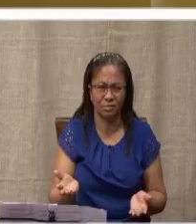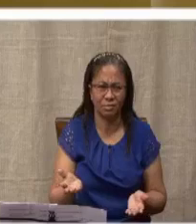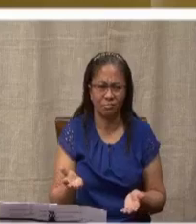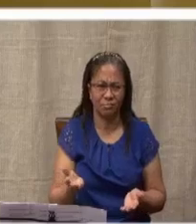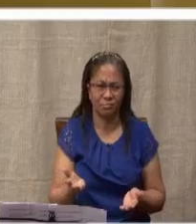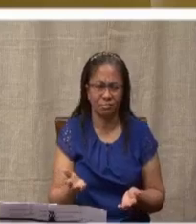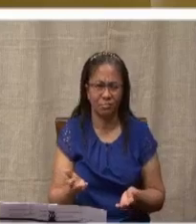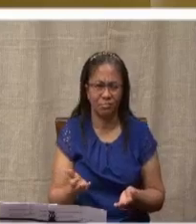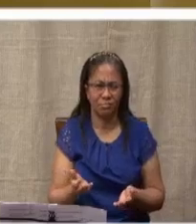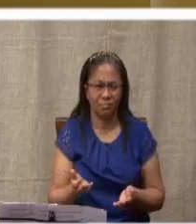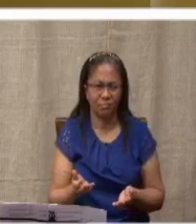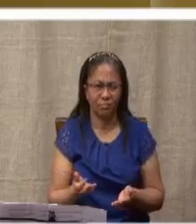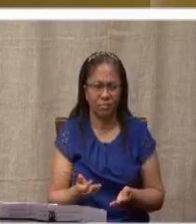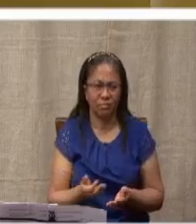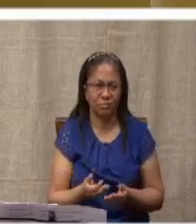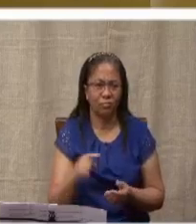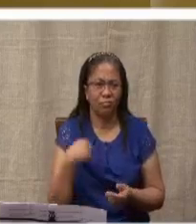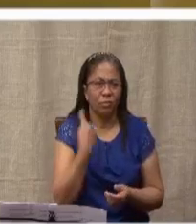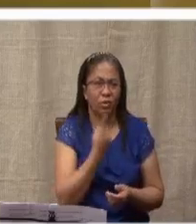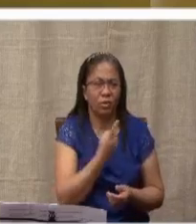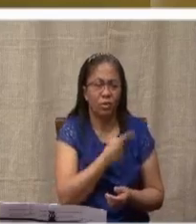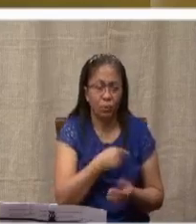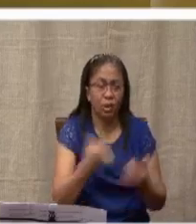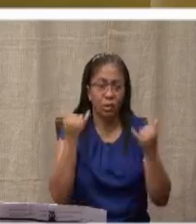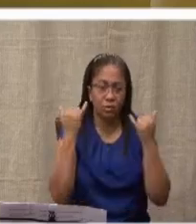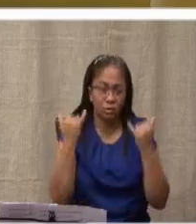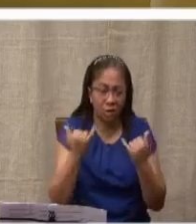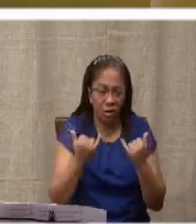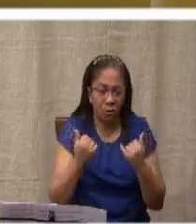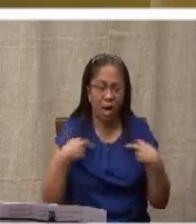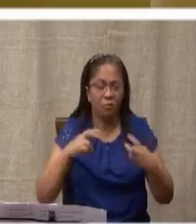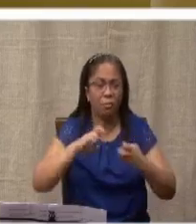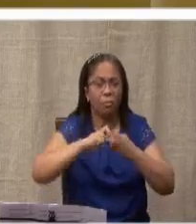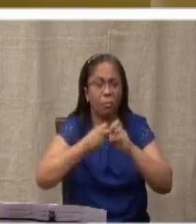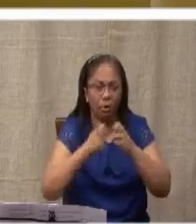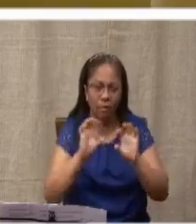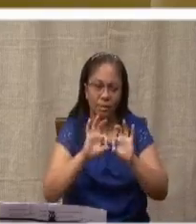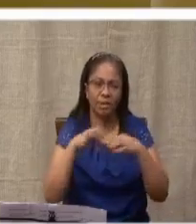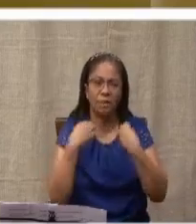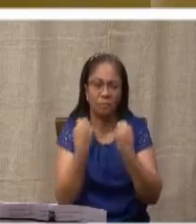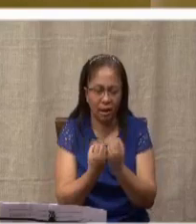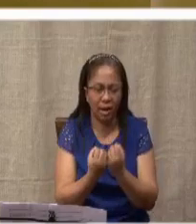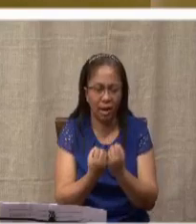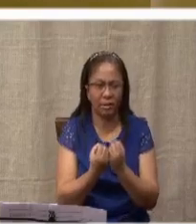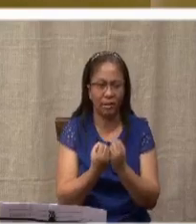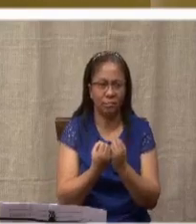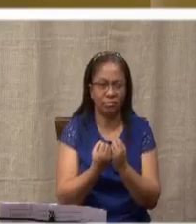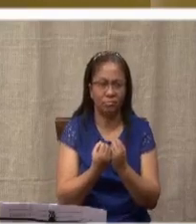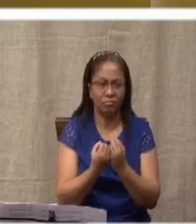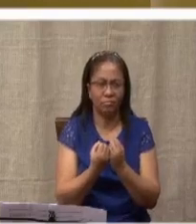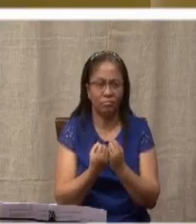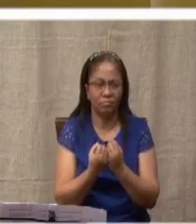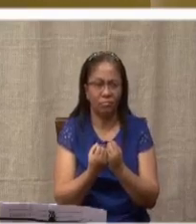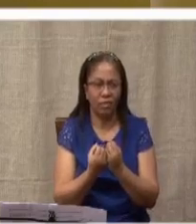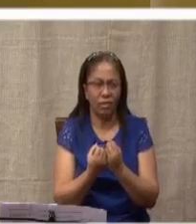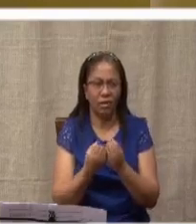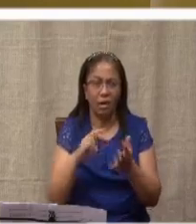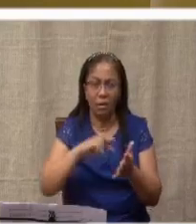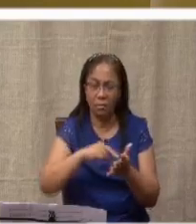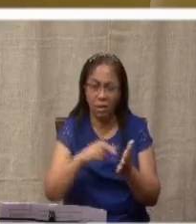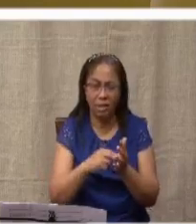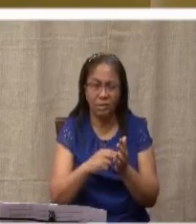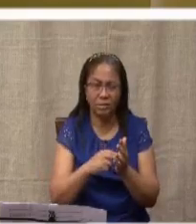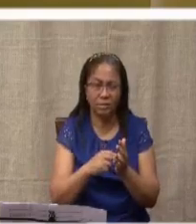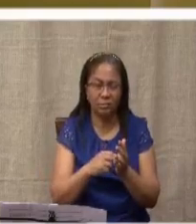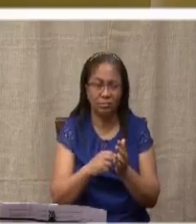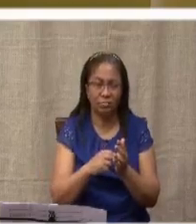of those foolish things we have done we have now paralysis in our families and that paralysis in the family which is the effect